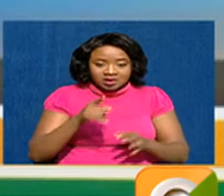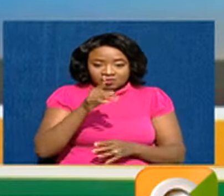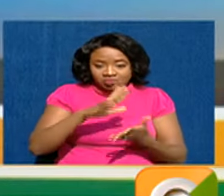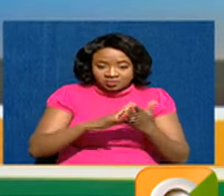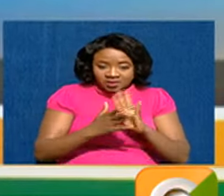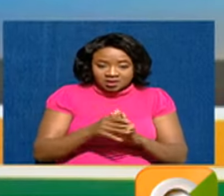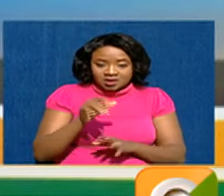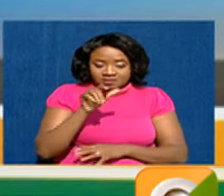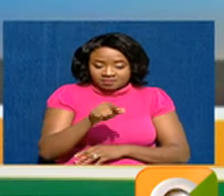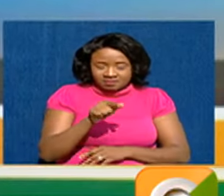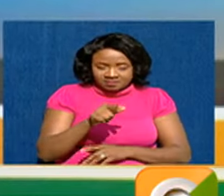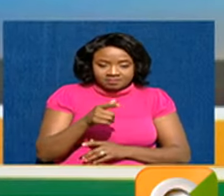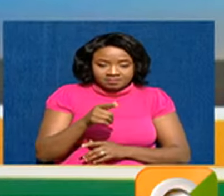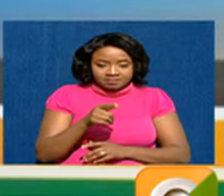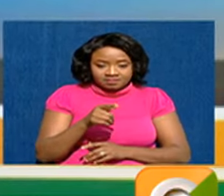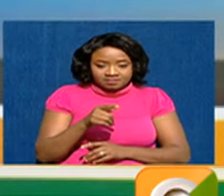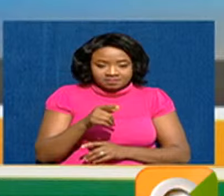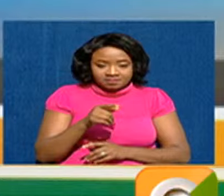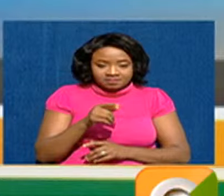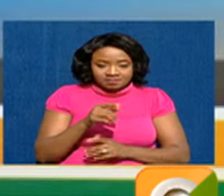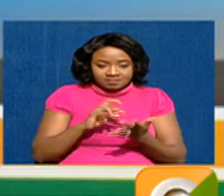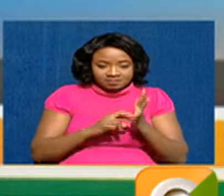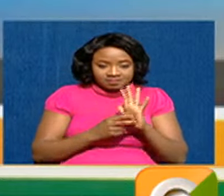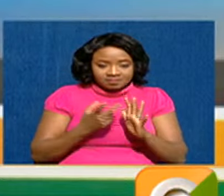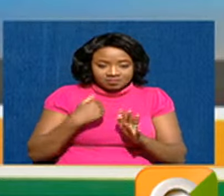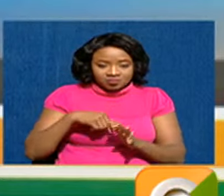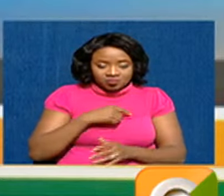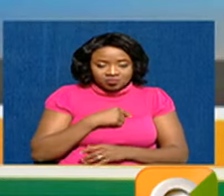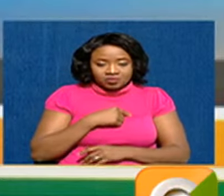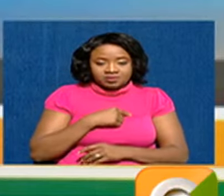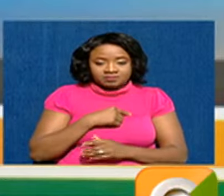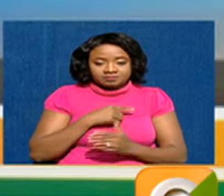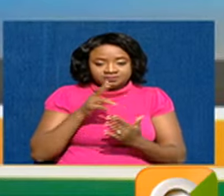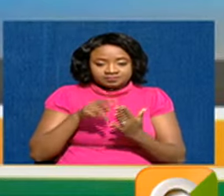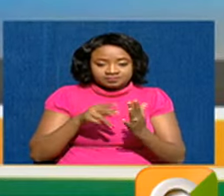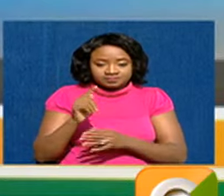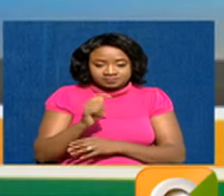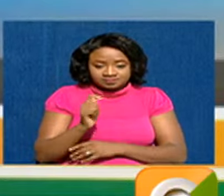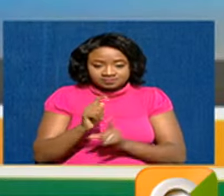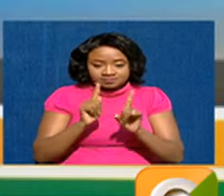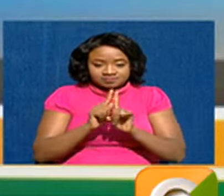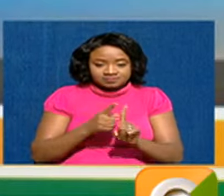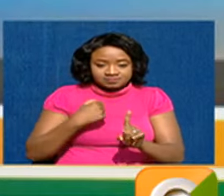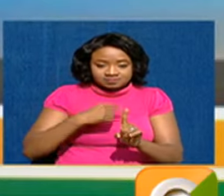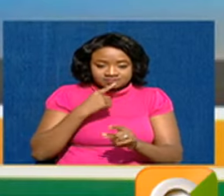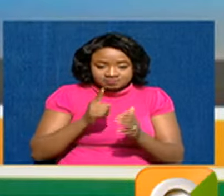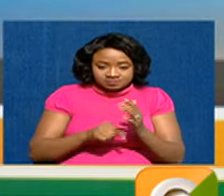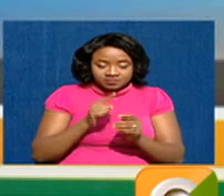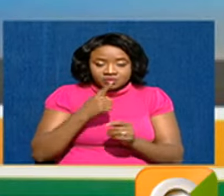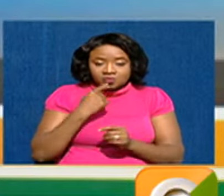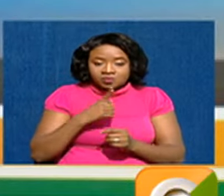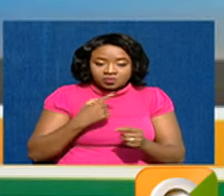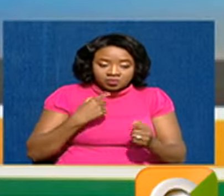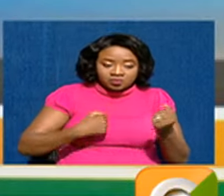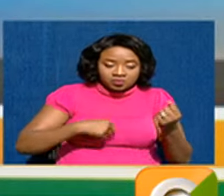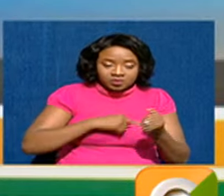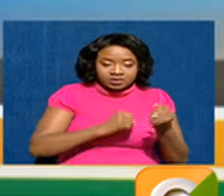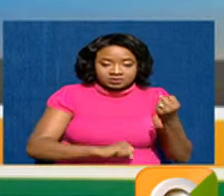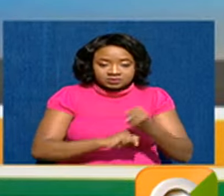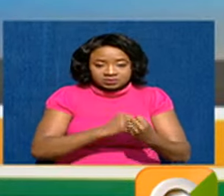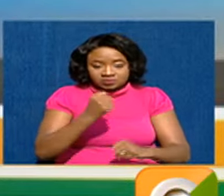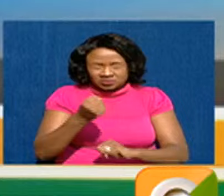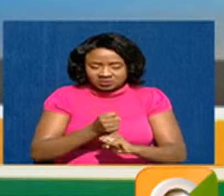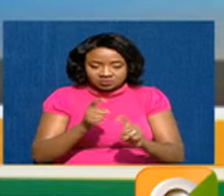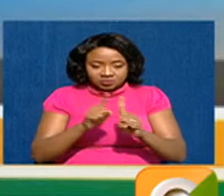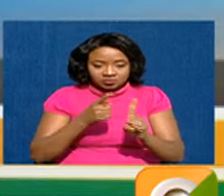dairy or a factory, we ran a tender. We say these are people whom we shall support. You needed to come and